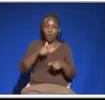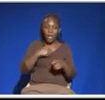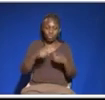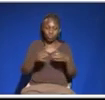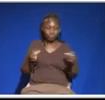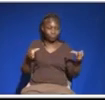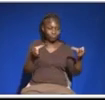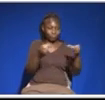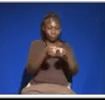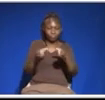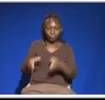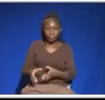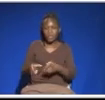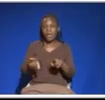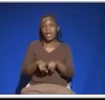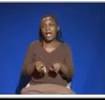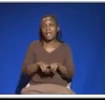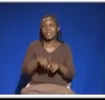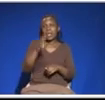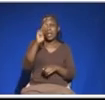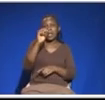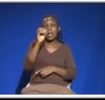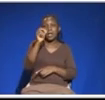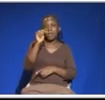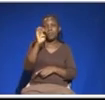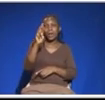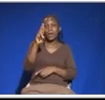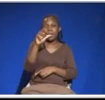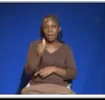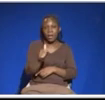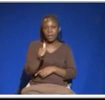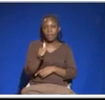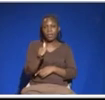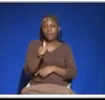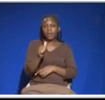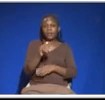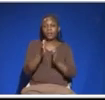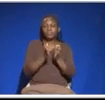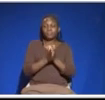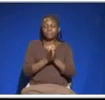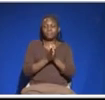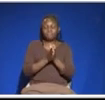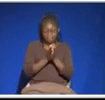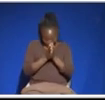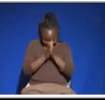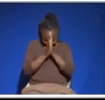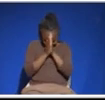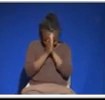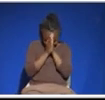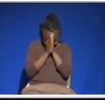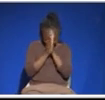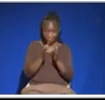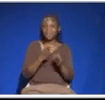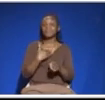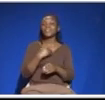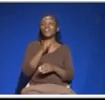classify it as Monera, or in kingdom Monera, and not a kingdom Plantae